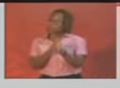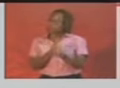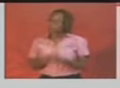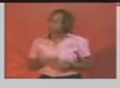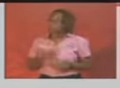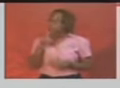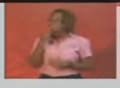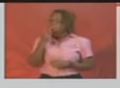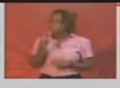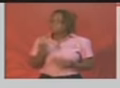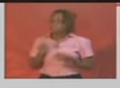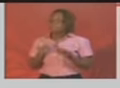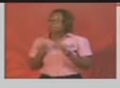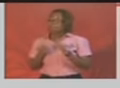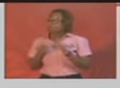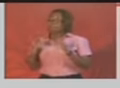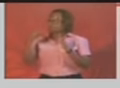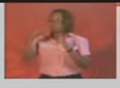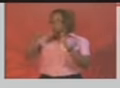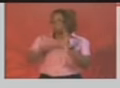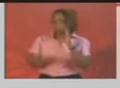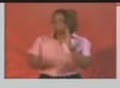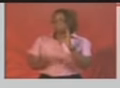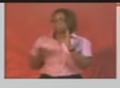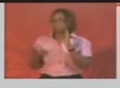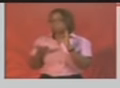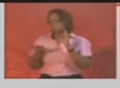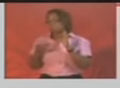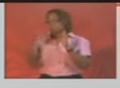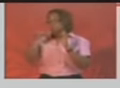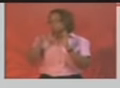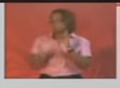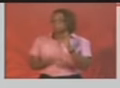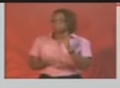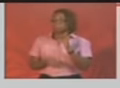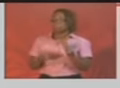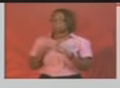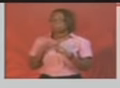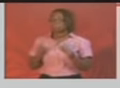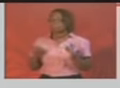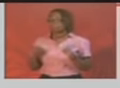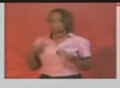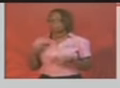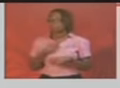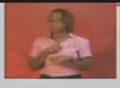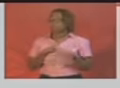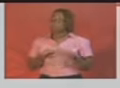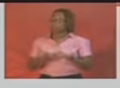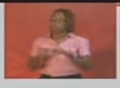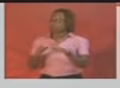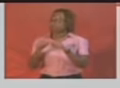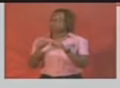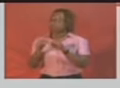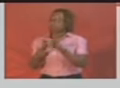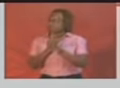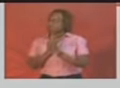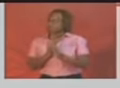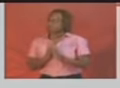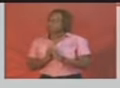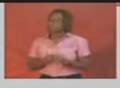For the few that have not, we have continued to call on them to comply with the public health